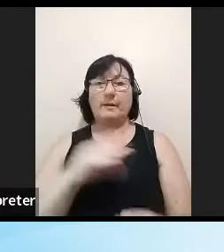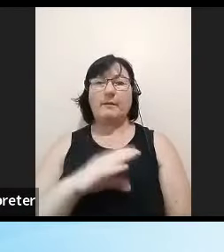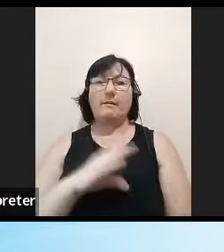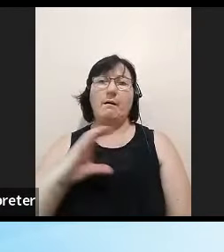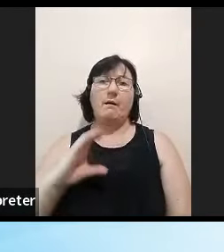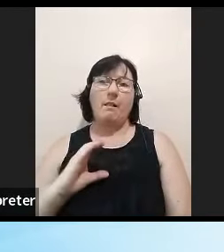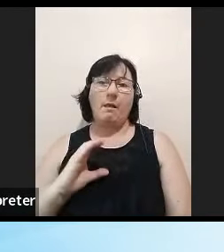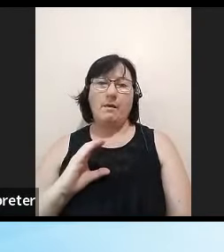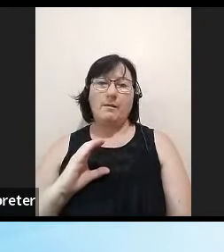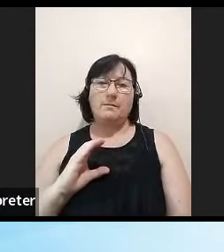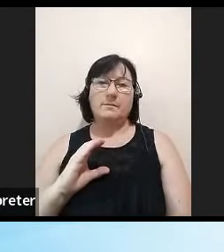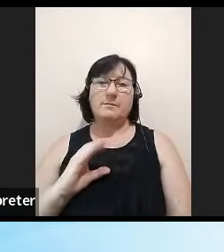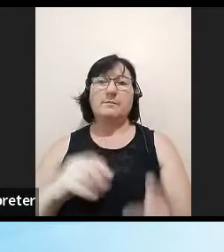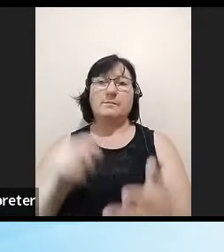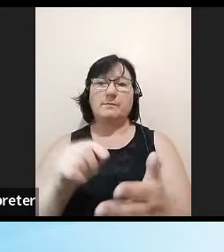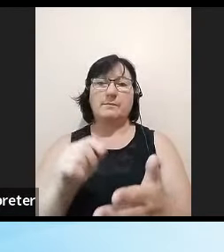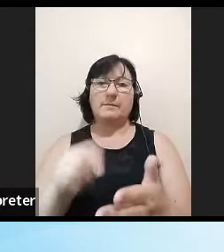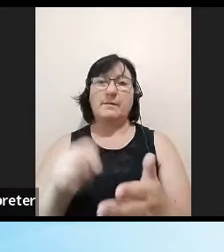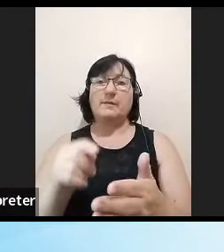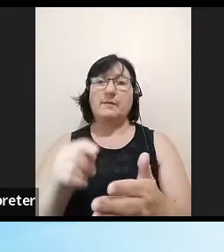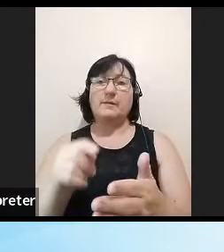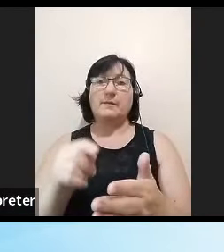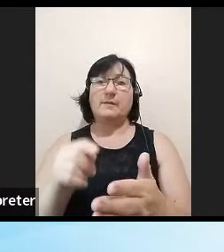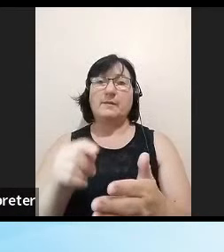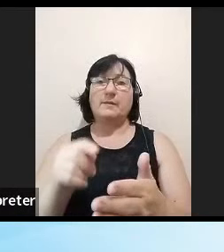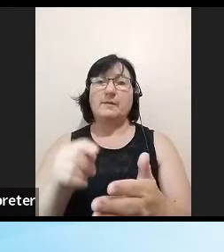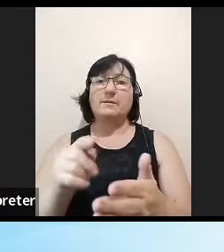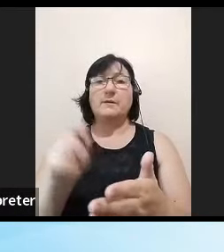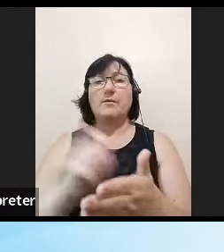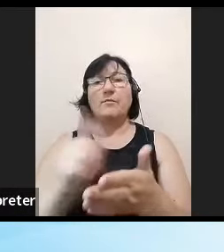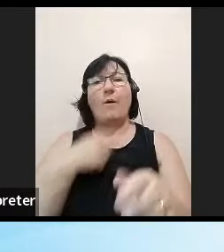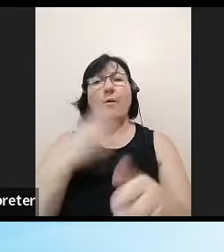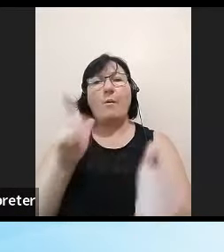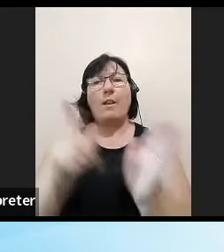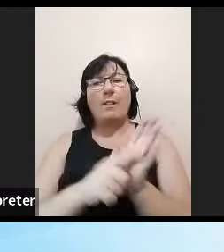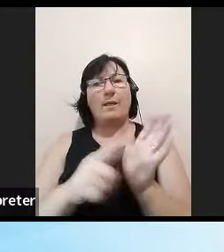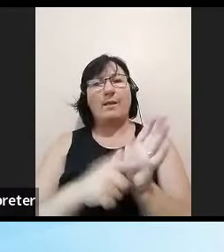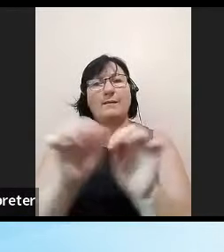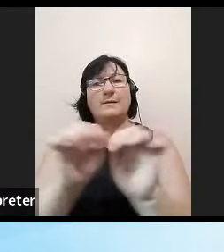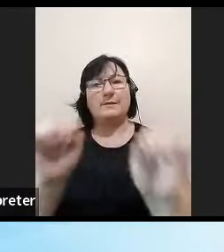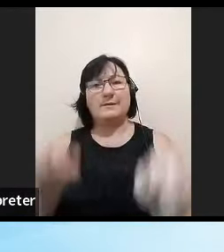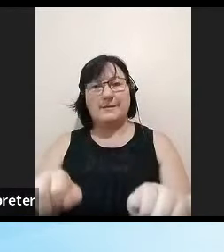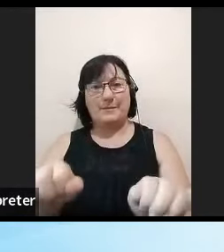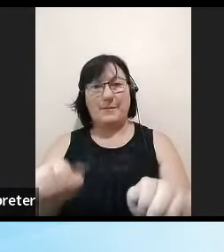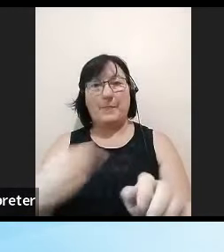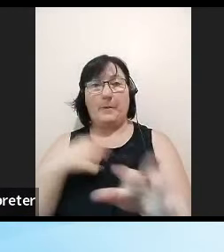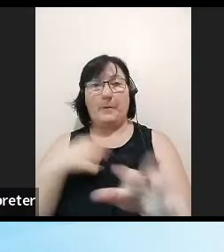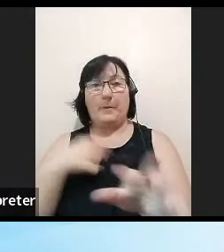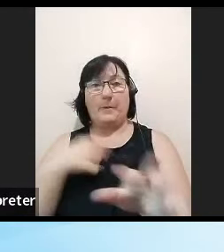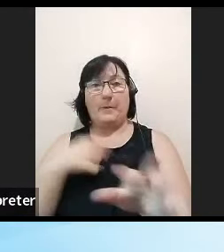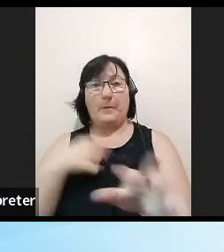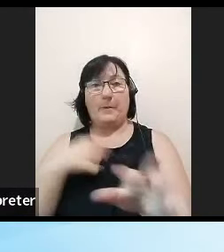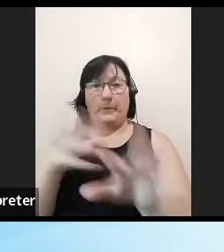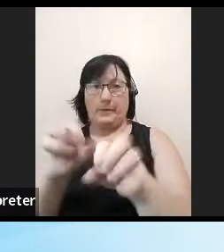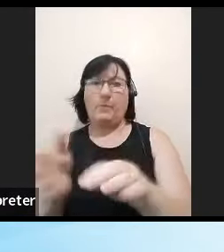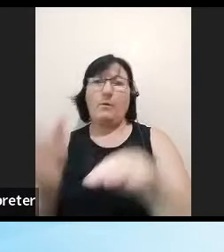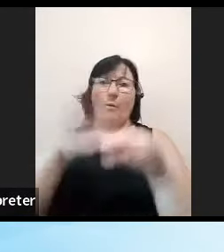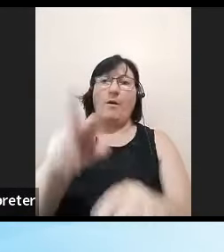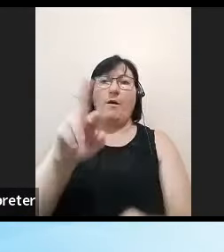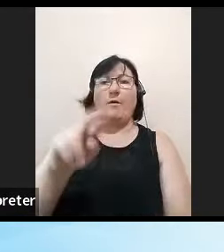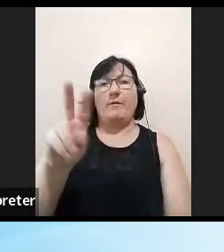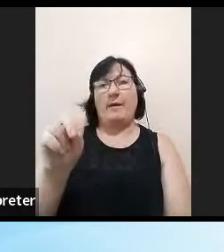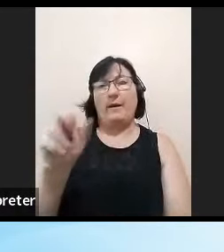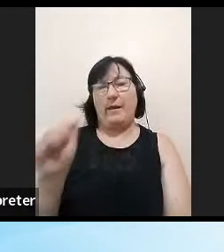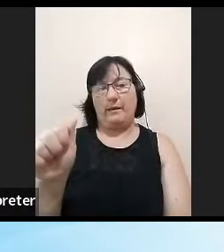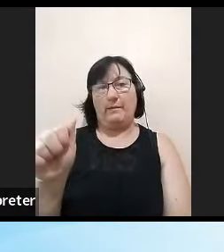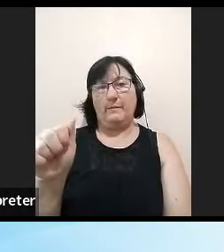systems. And now we are now onboarding them onto RLA. And this process will be done in